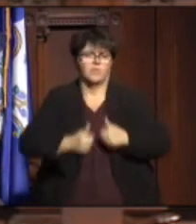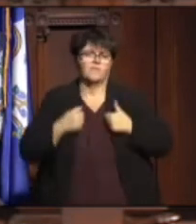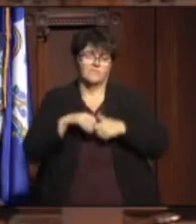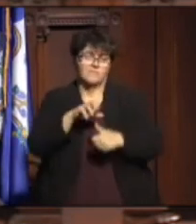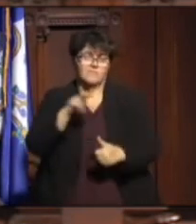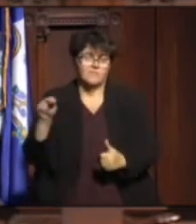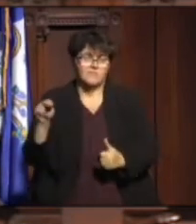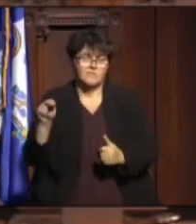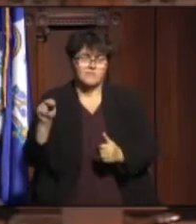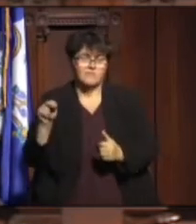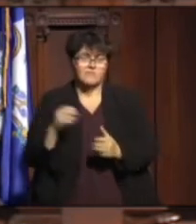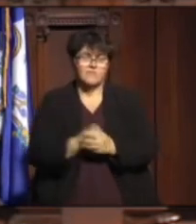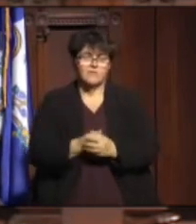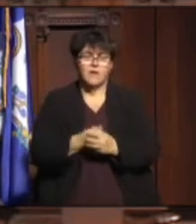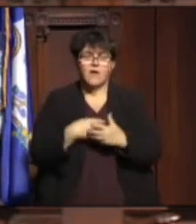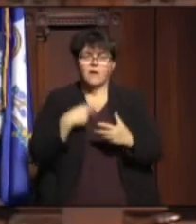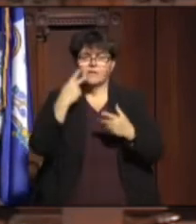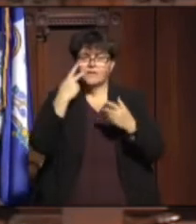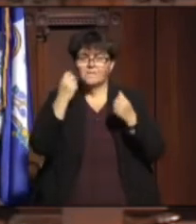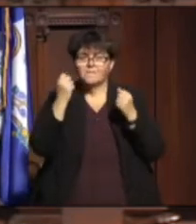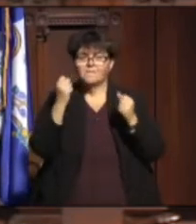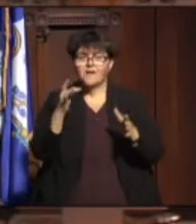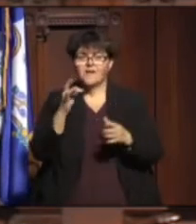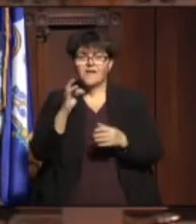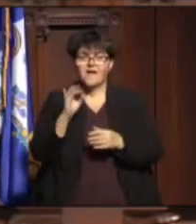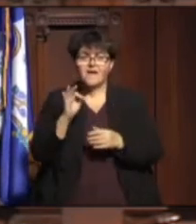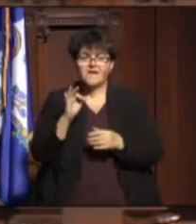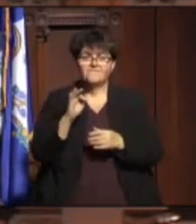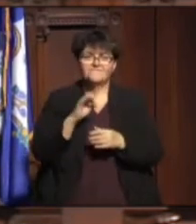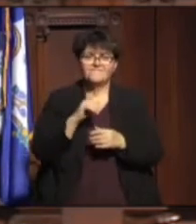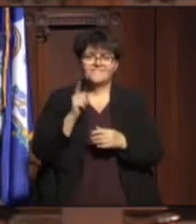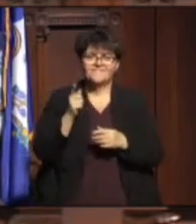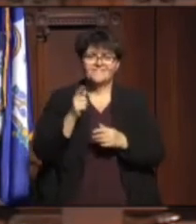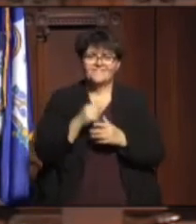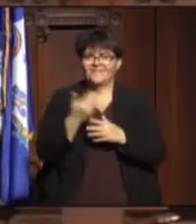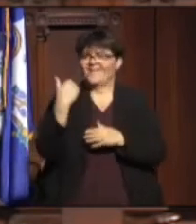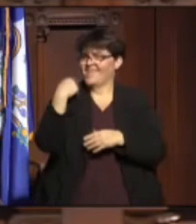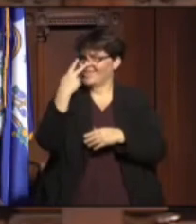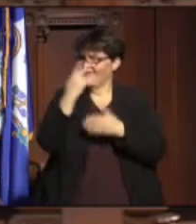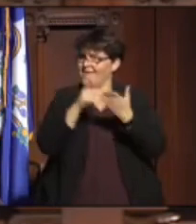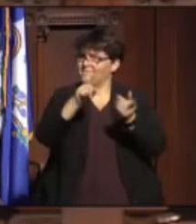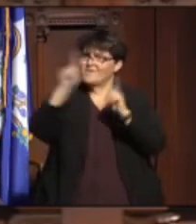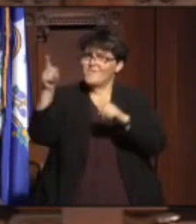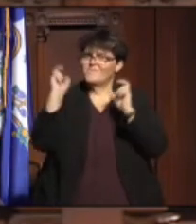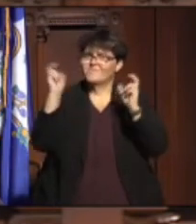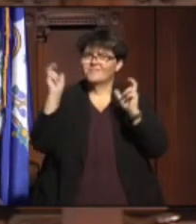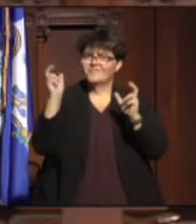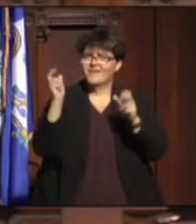XL. UConn men did pretty well.